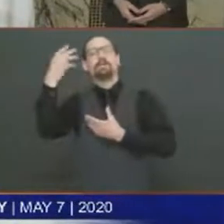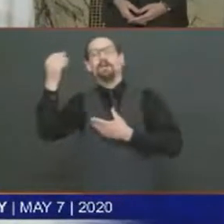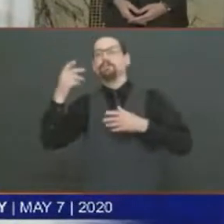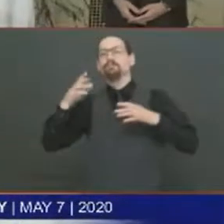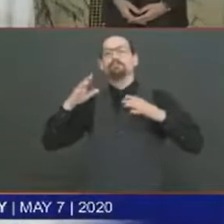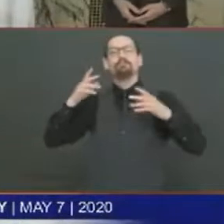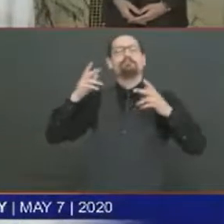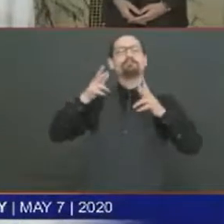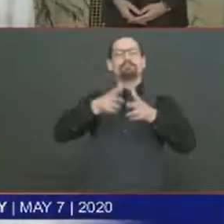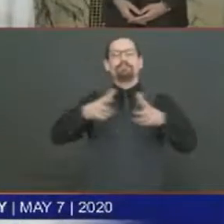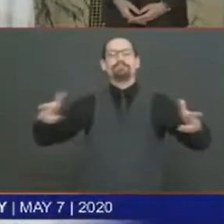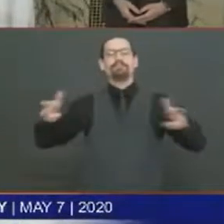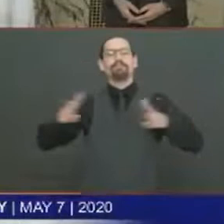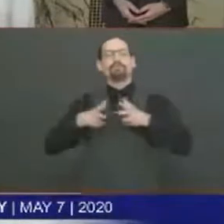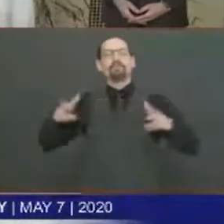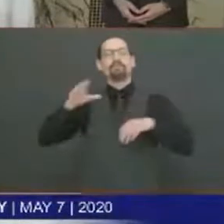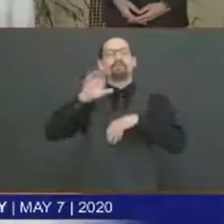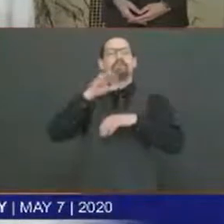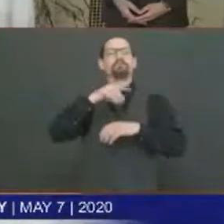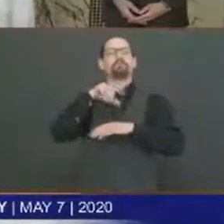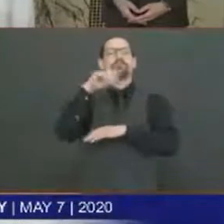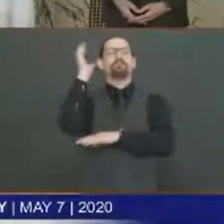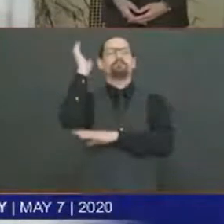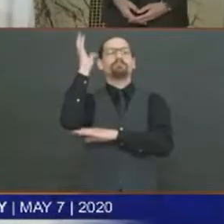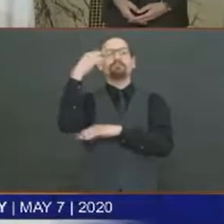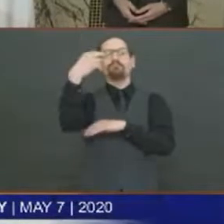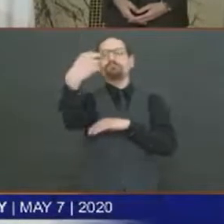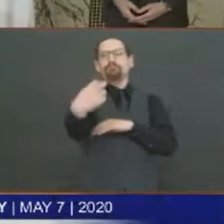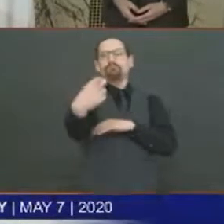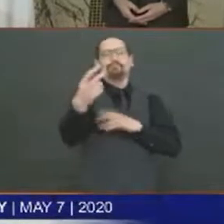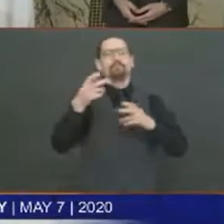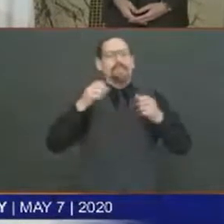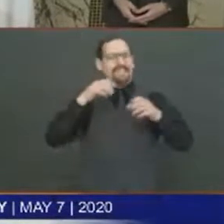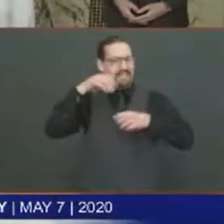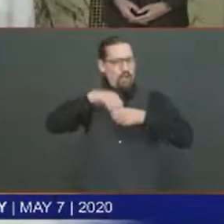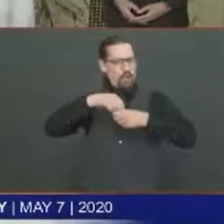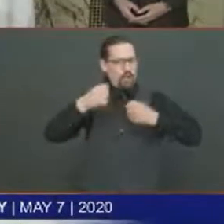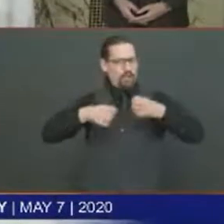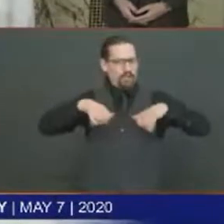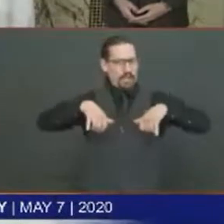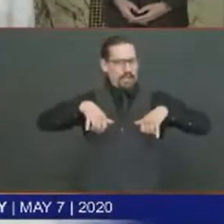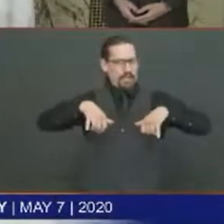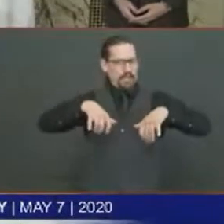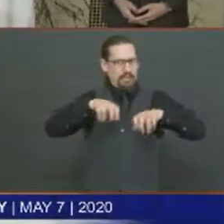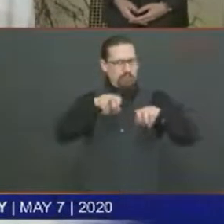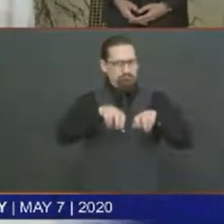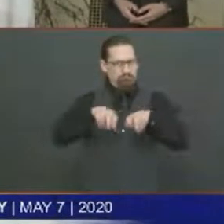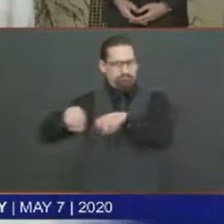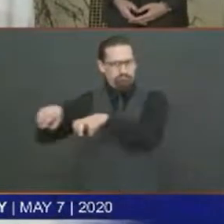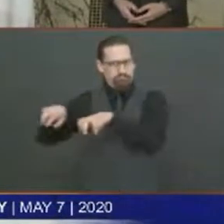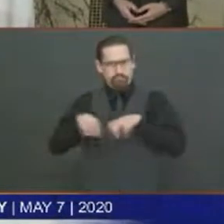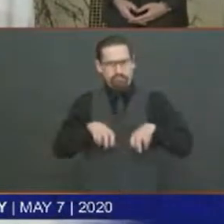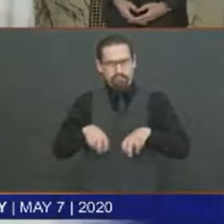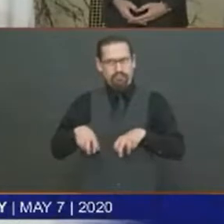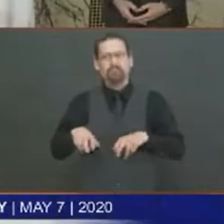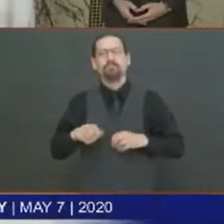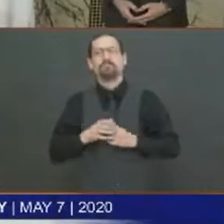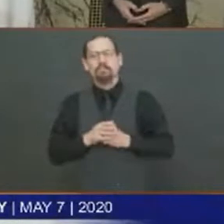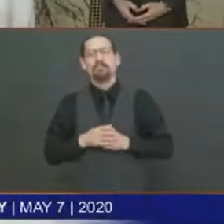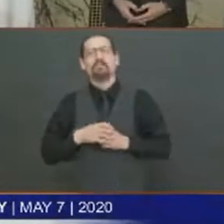in phase 1 funerals to have a maximum of 10 people, as long as the 10 people are appropriately socially